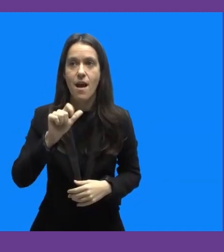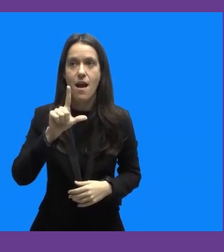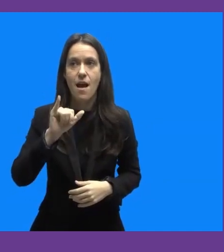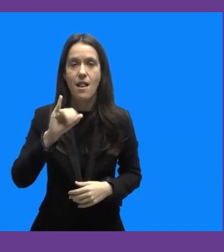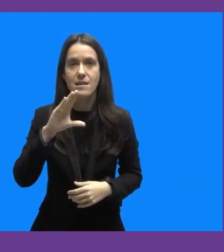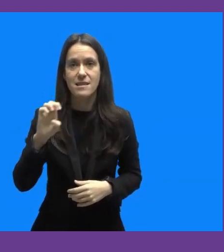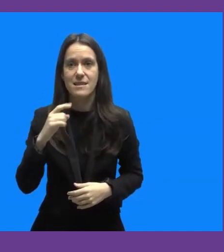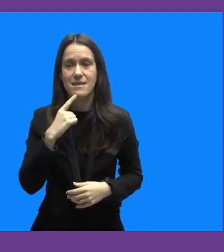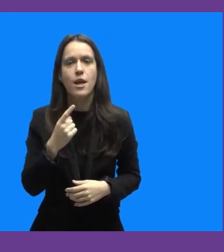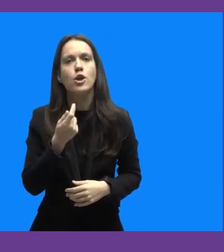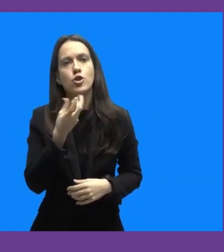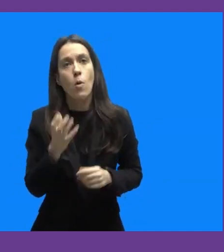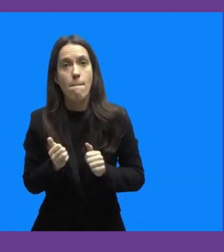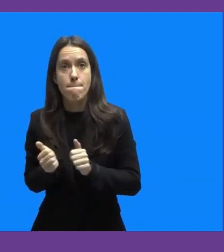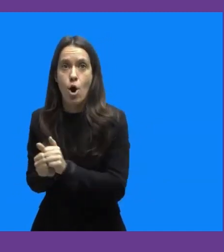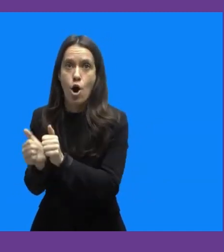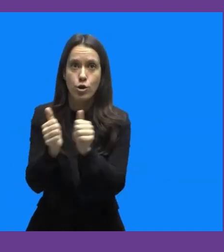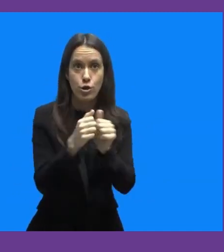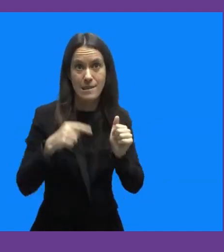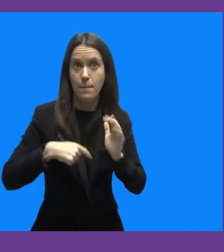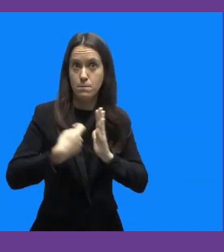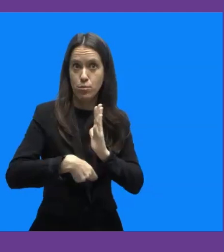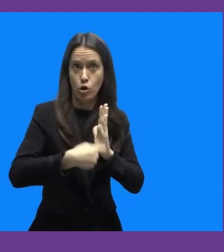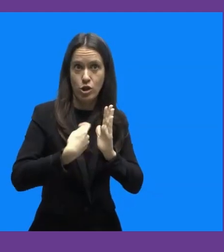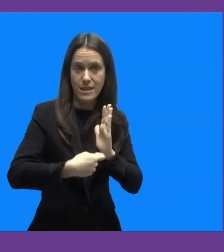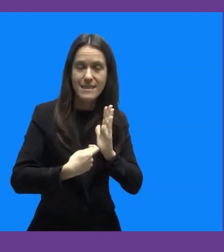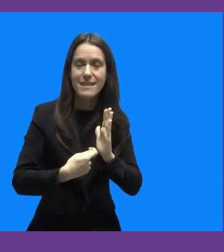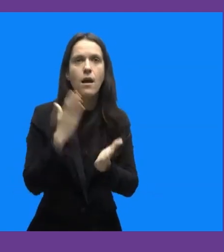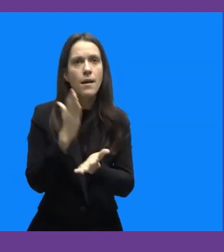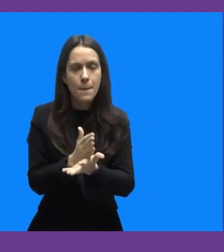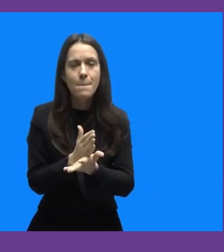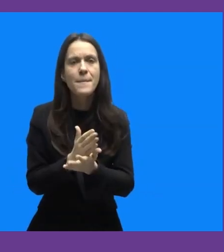some of the partners of the project were actually